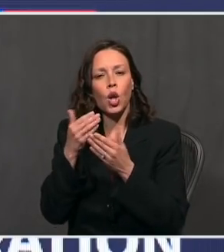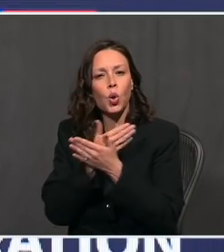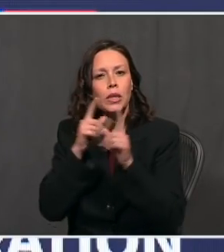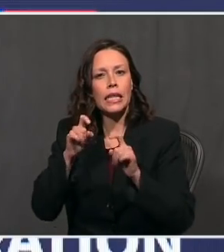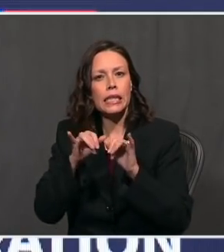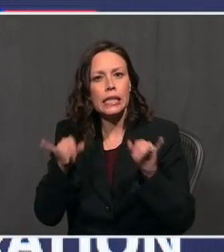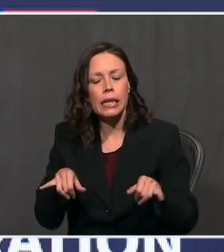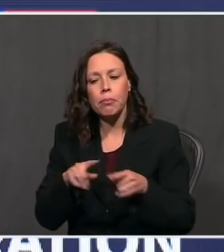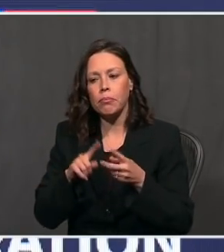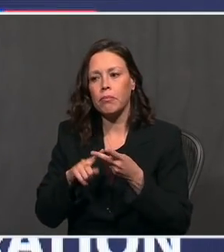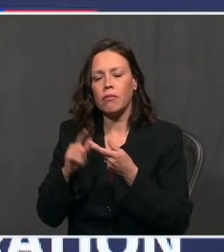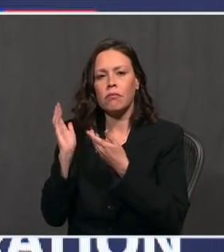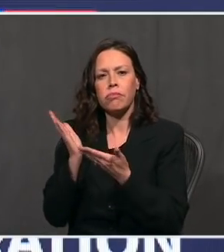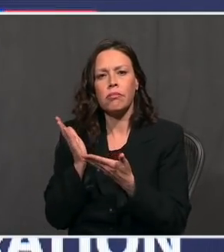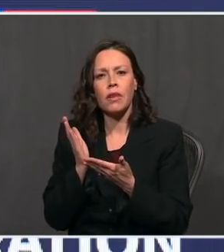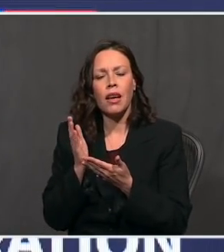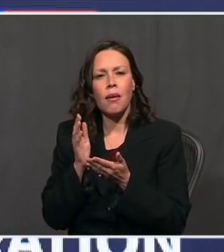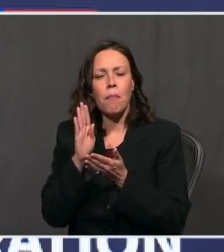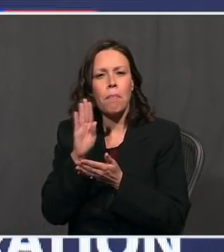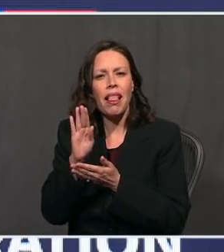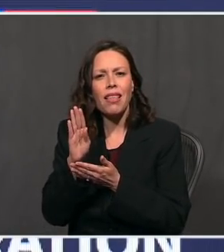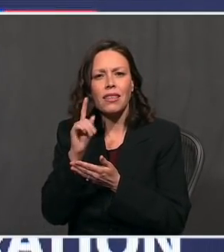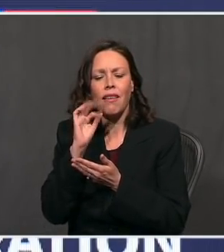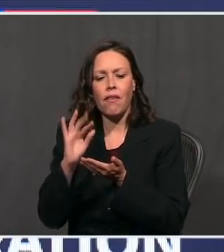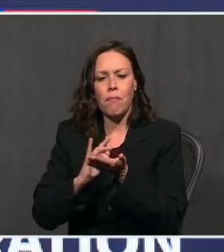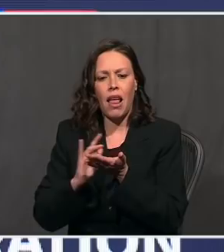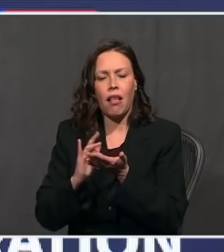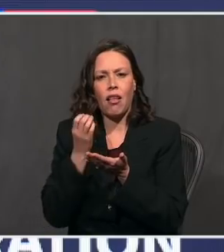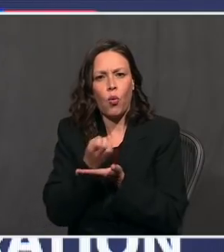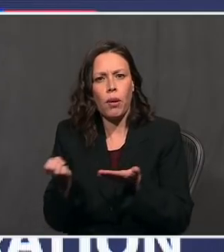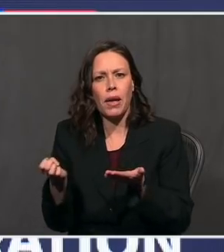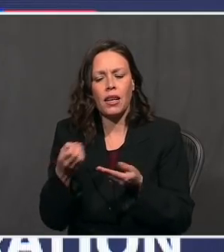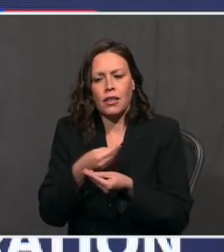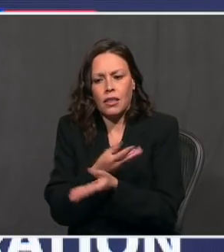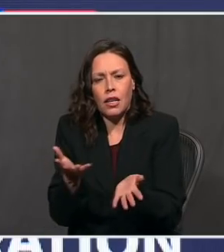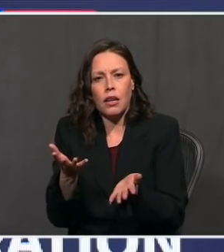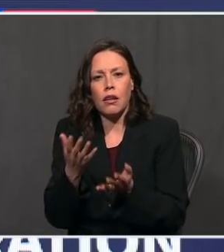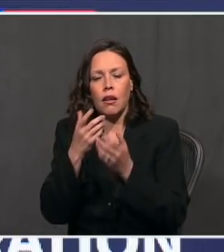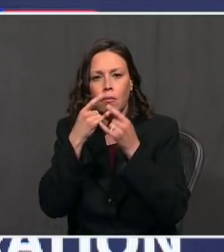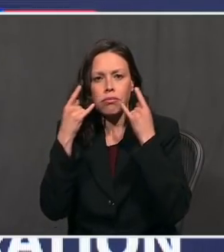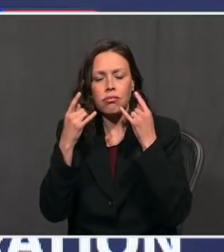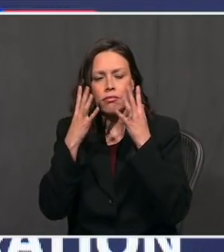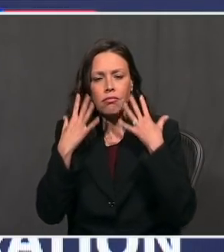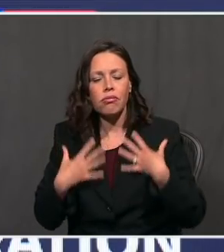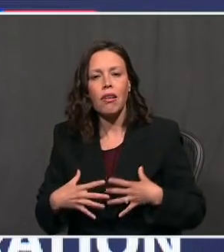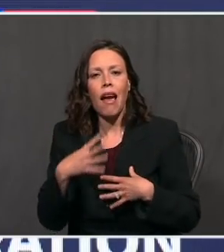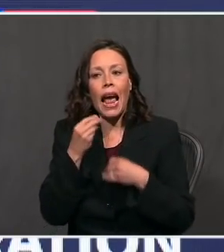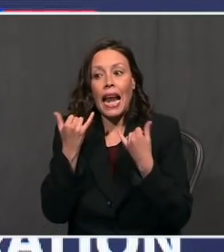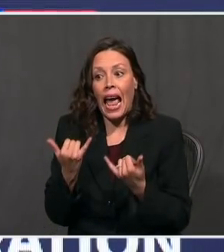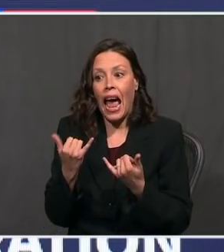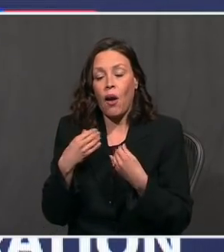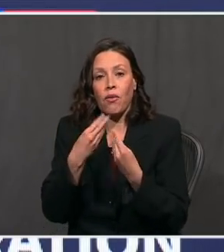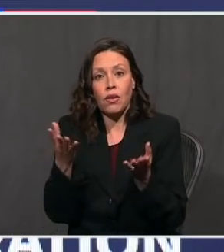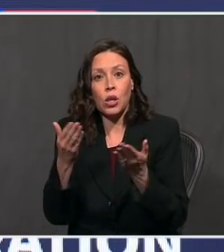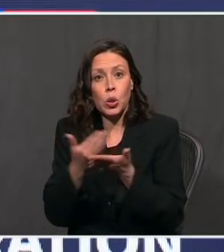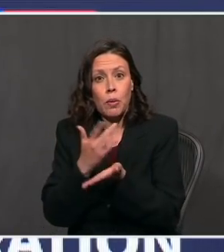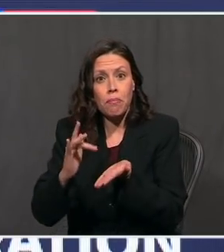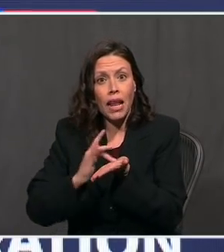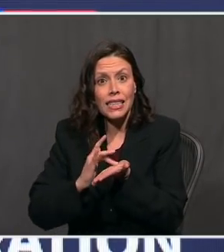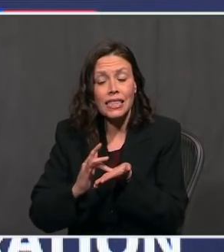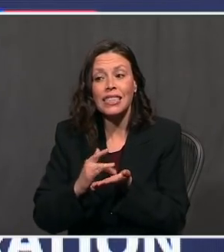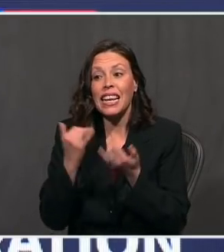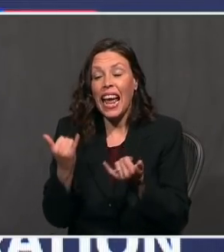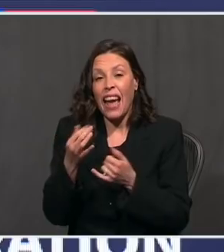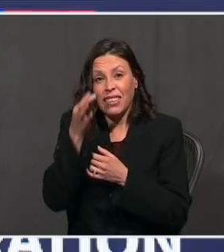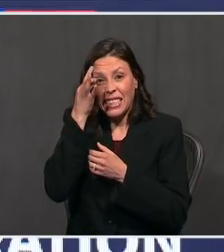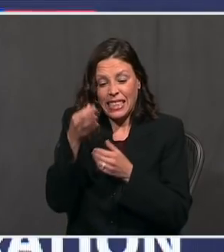of billions of medical supplies and equipment. We developed new medicines and therapeutics, and now just days away from the approval and